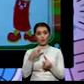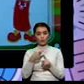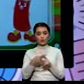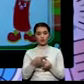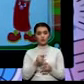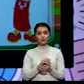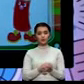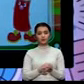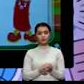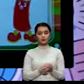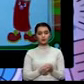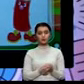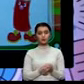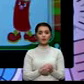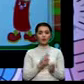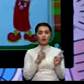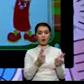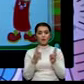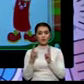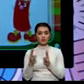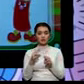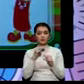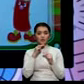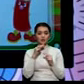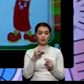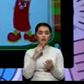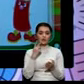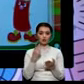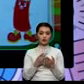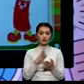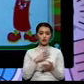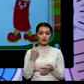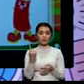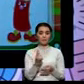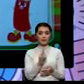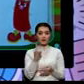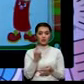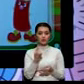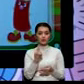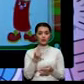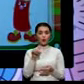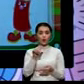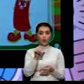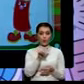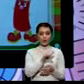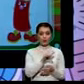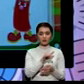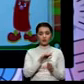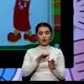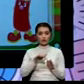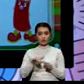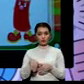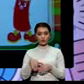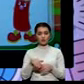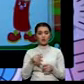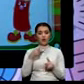qo'shish amali. Amallar tartibiga e'tibor qaratadigan bo'lsak, birinchi bo'lib biz ko'paytirish amalini, so'ng